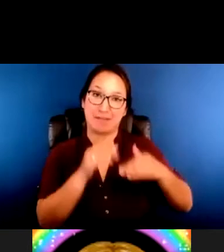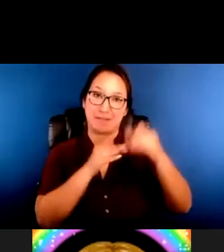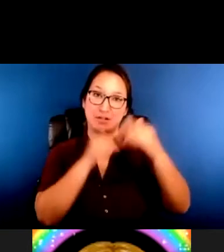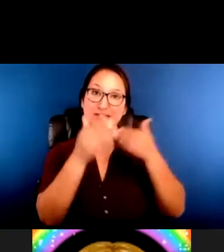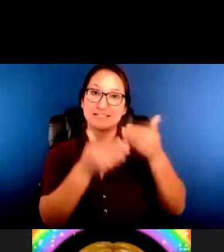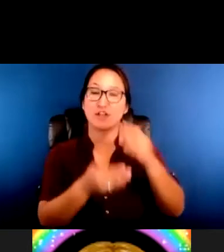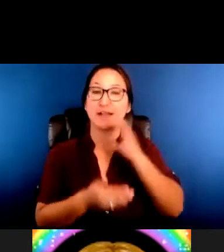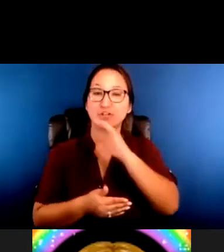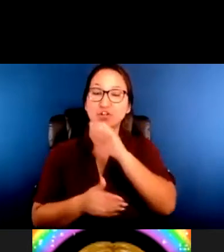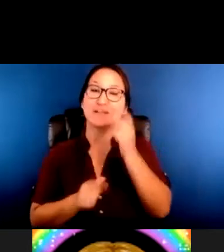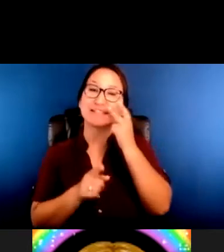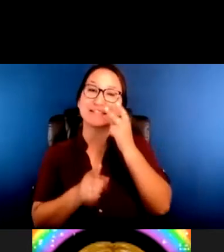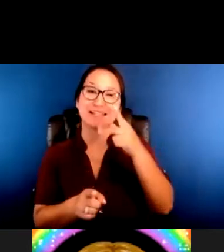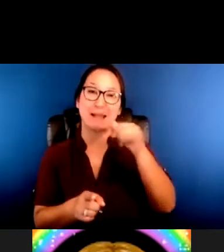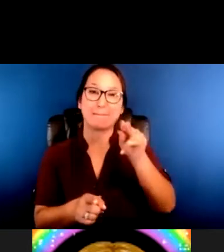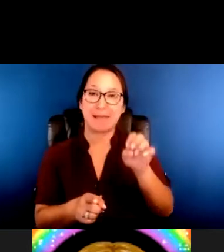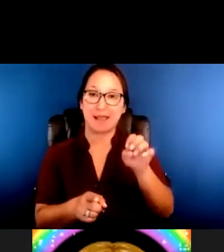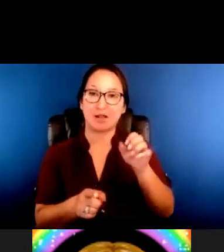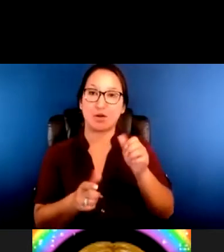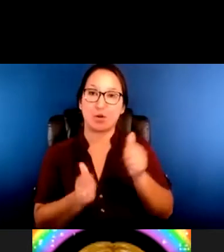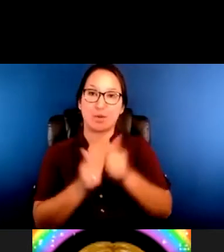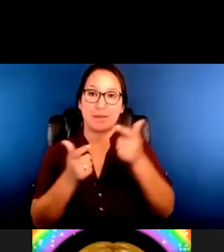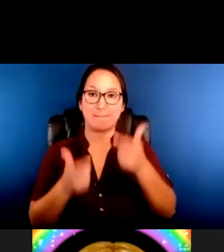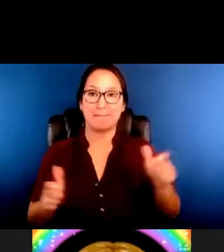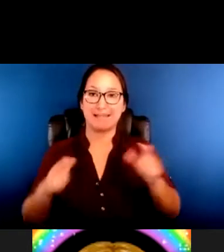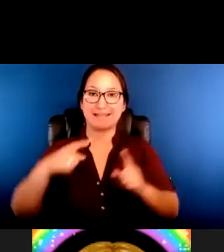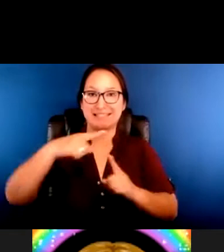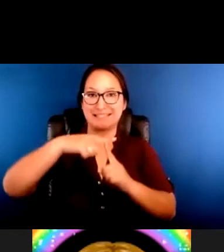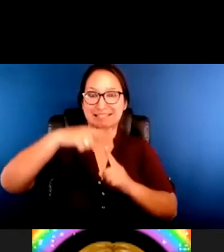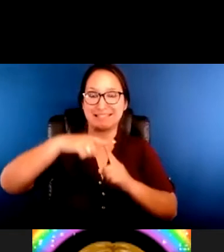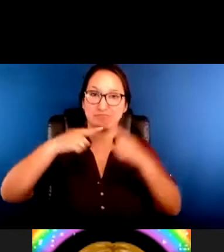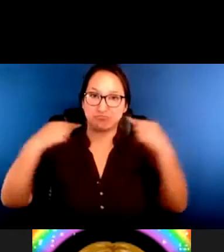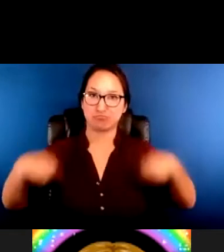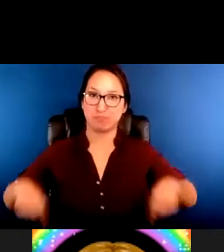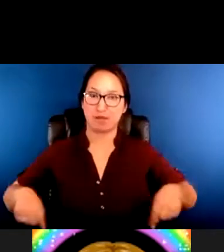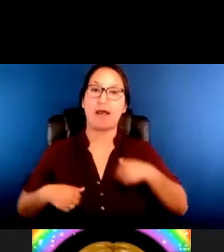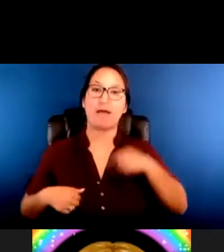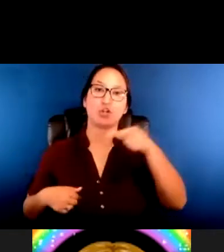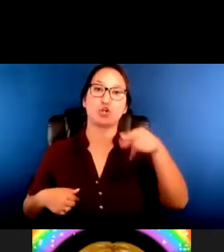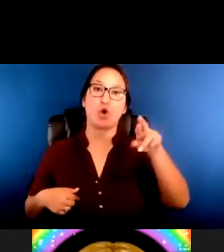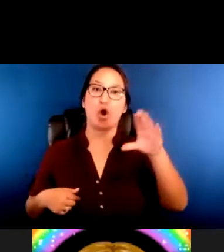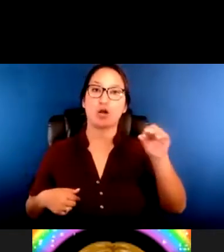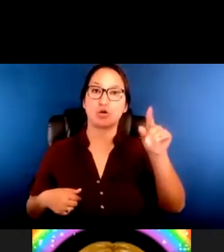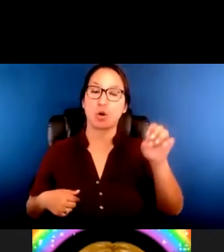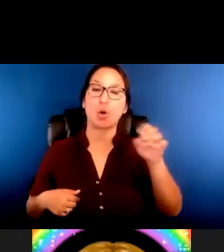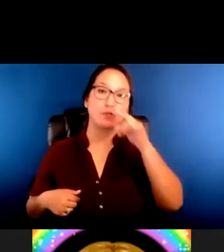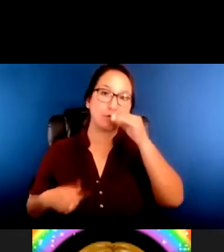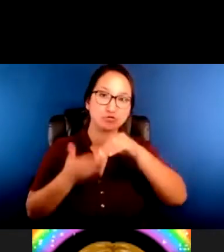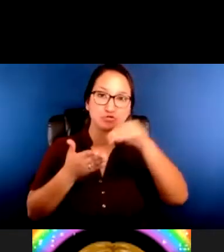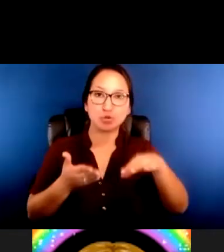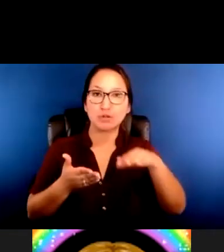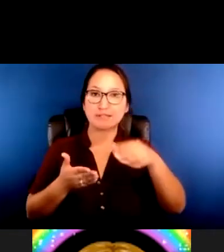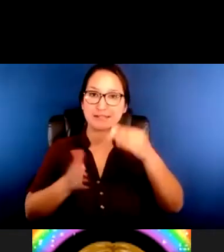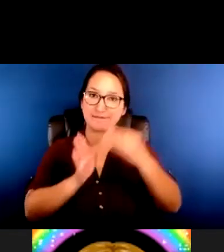Payne out there in a big T sign that has the QR code for students to fill out their health screener, and she's checking kids in. But